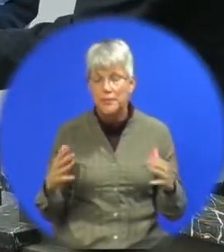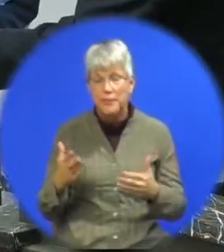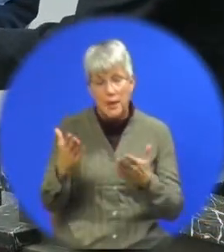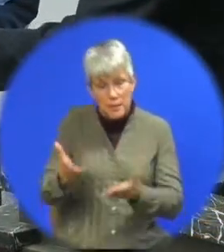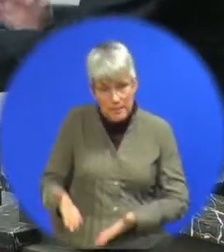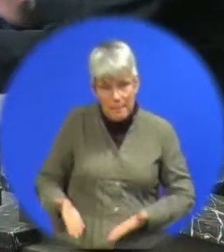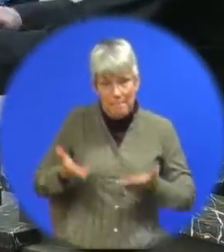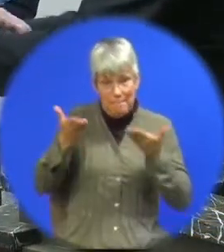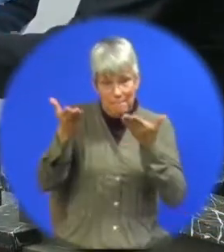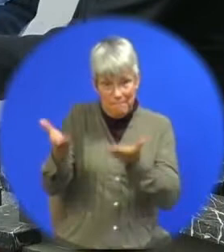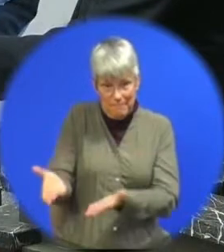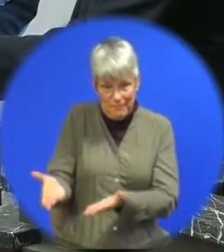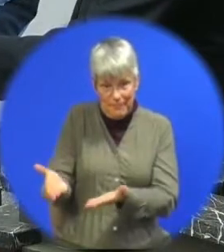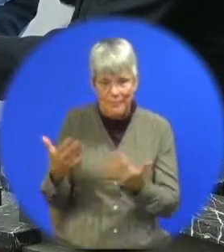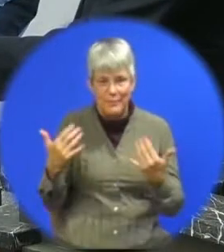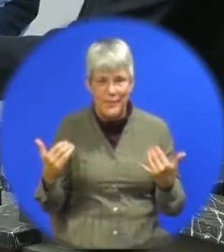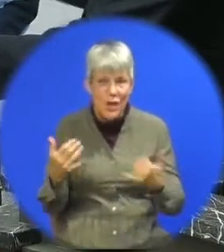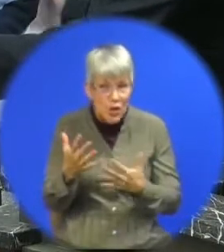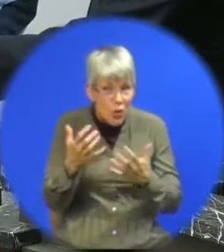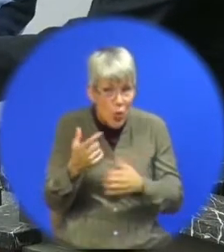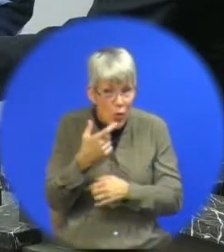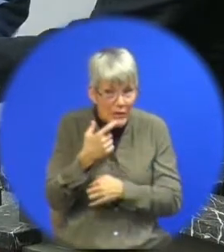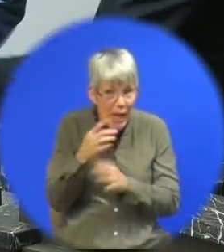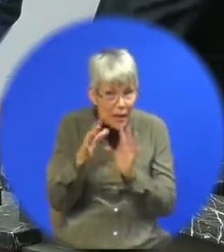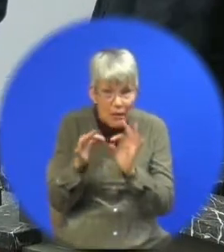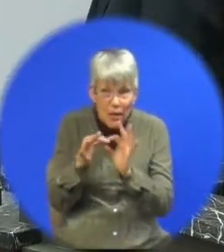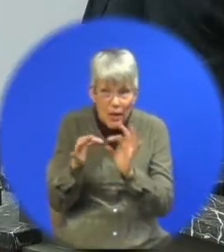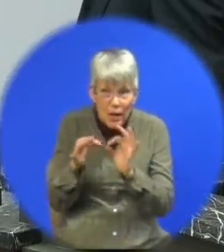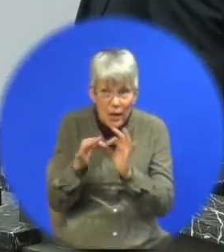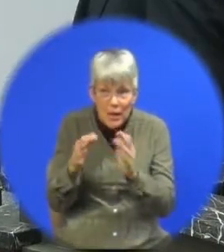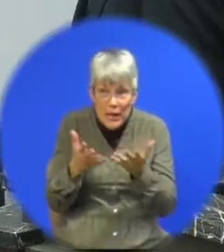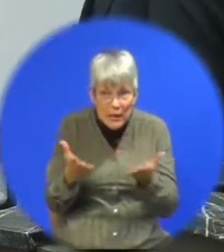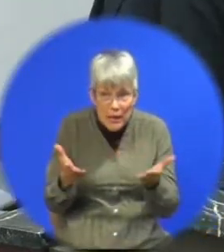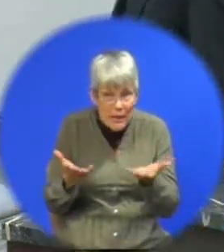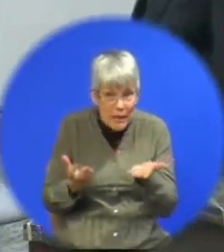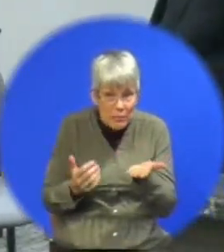you, would you like to say a few words or anything?